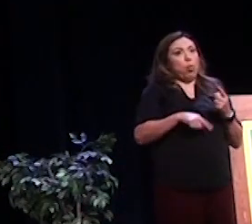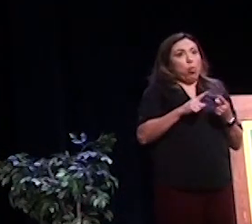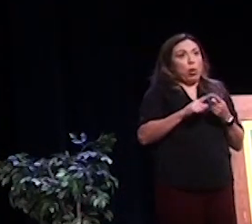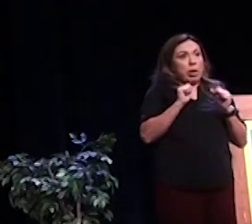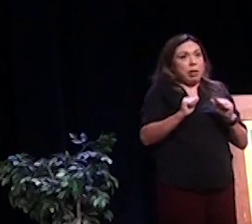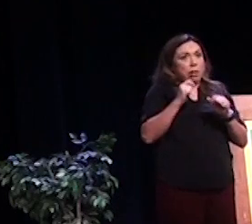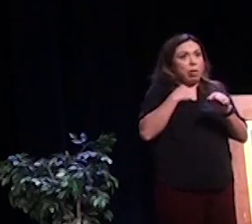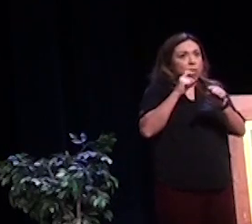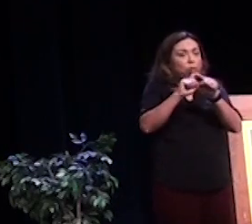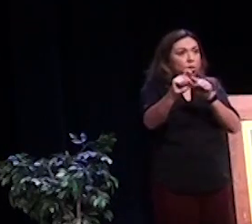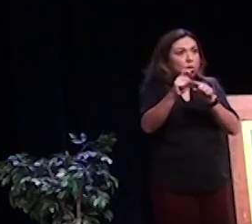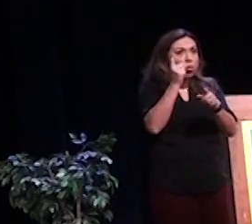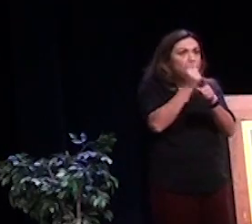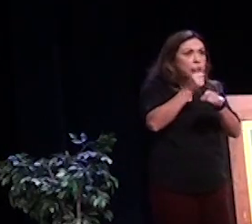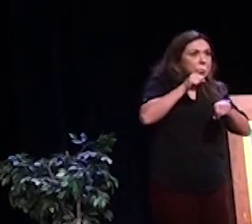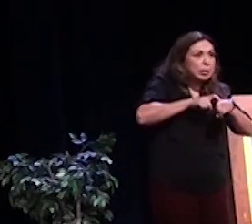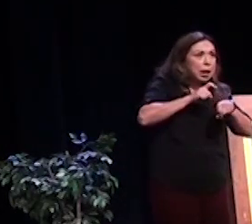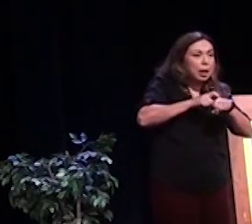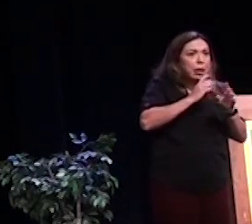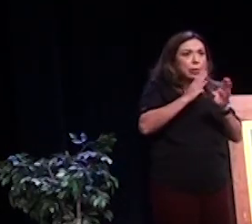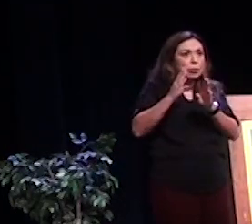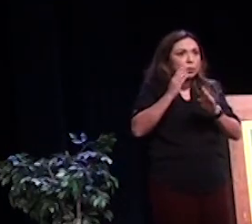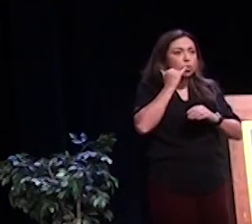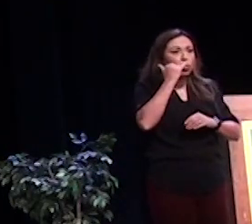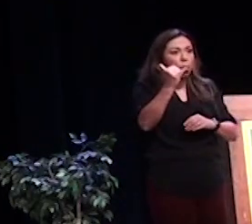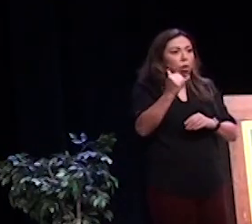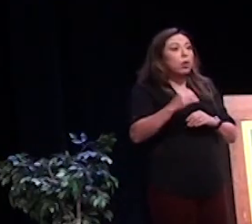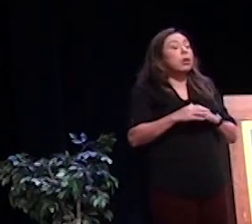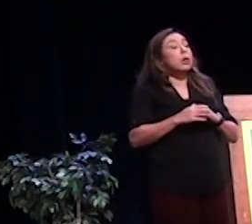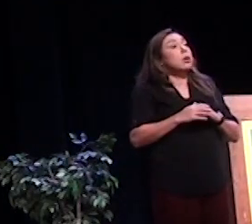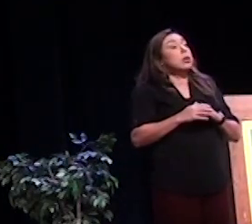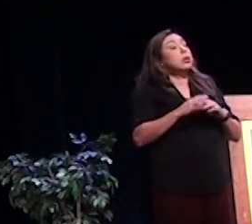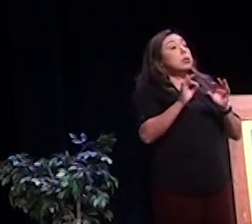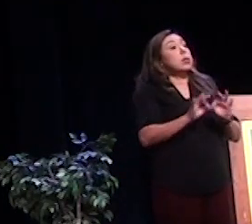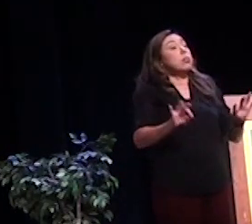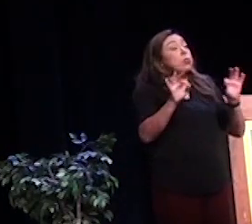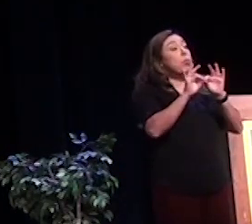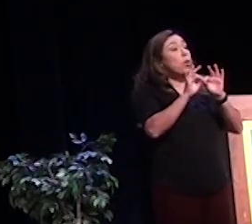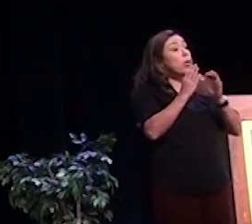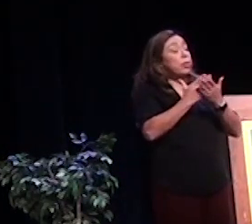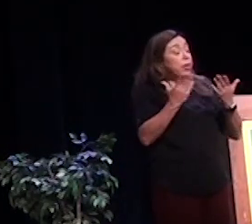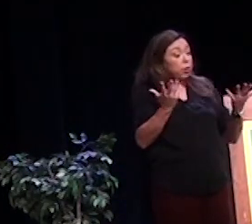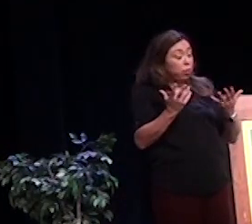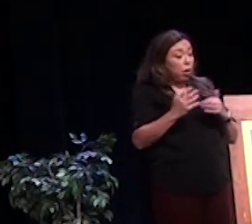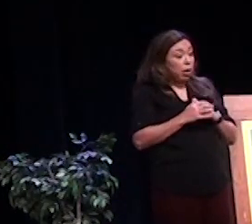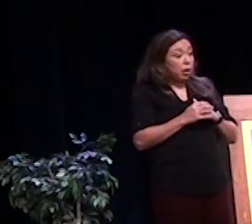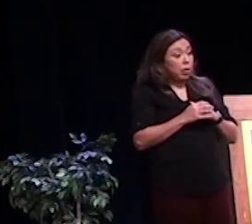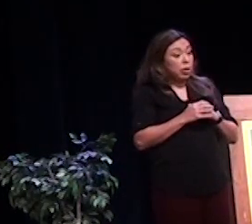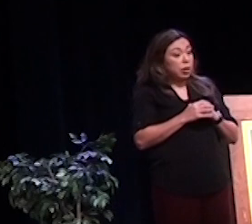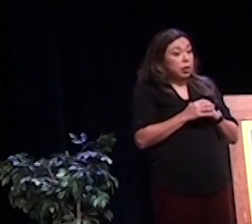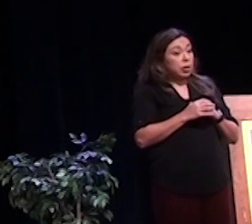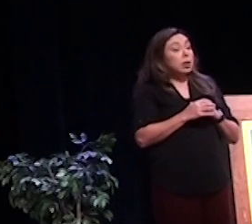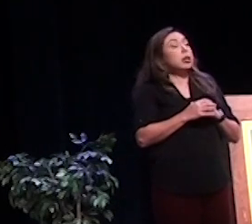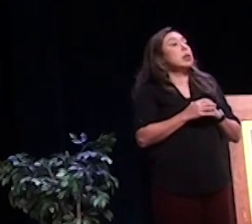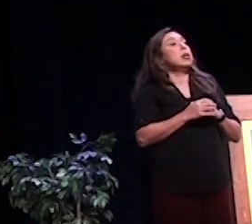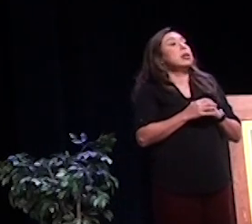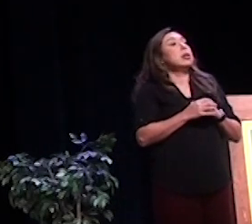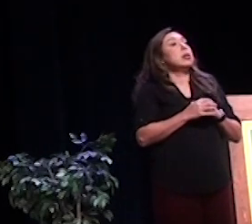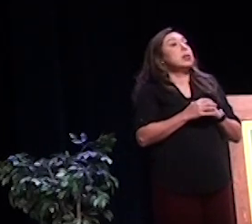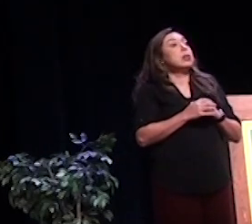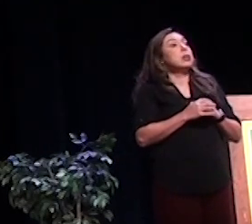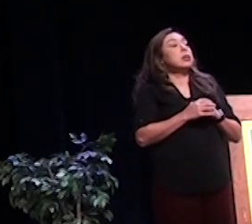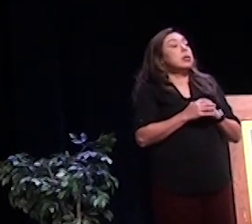when's the right time. And I think the critical component here, and what really holds people back, is not having the lay of the land,